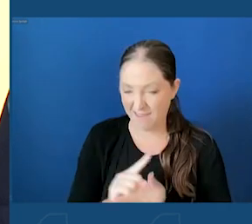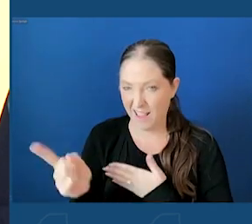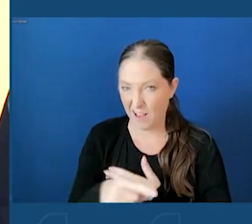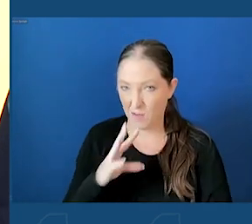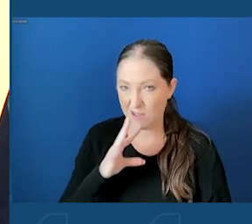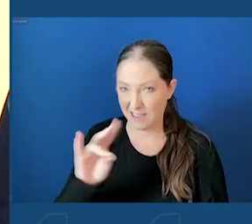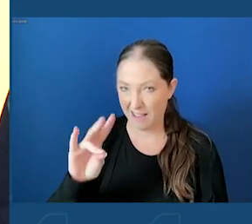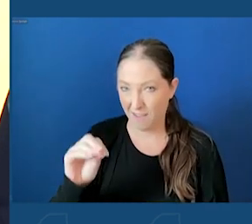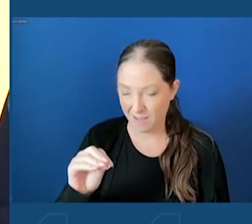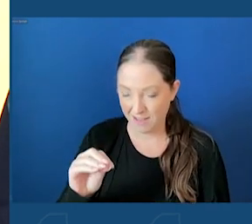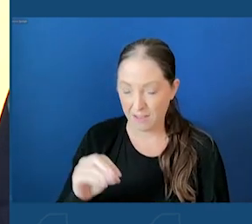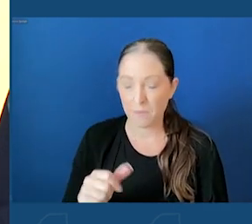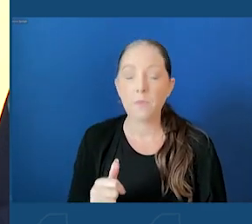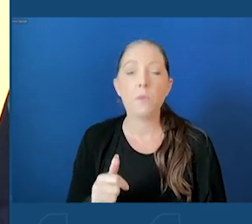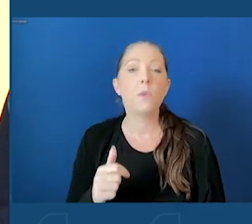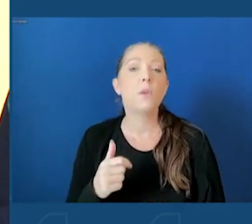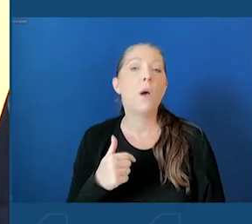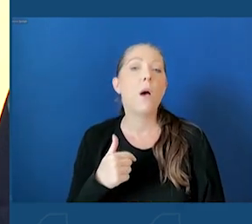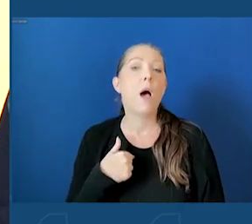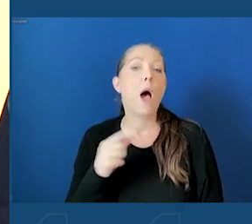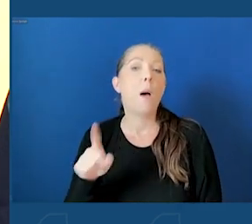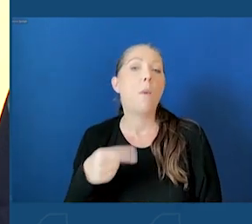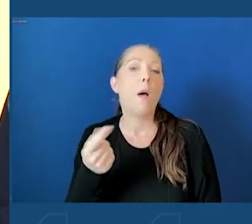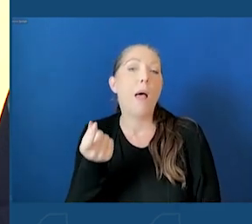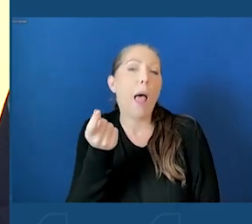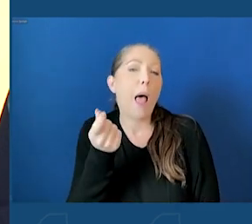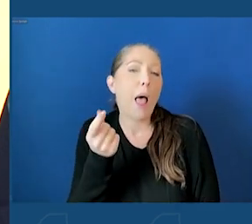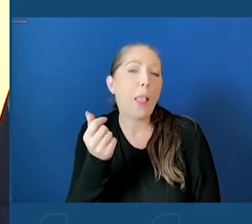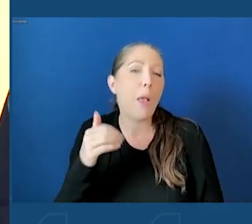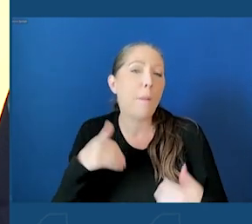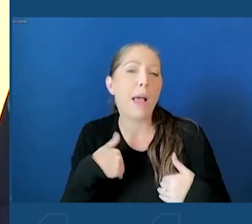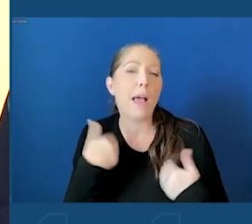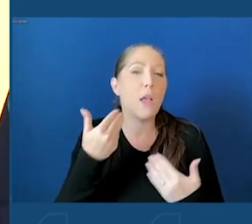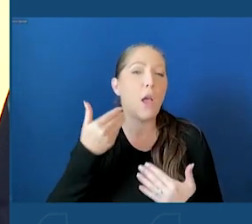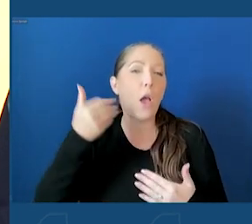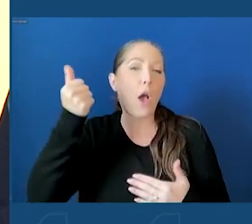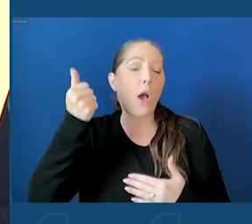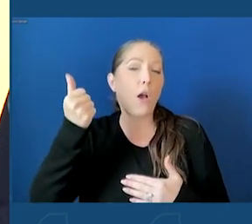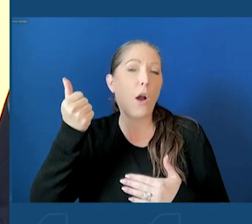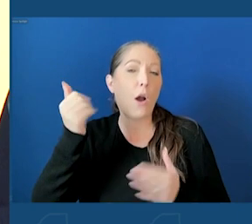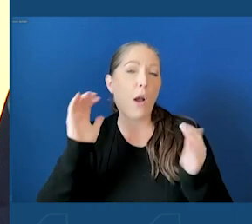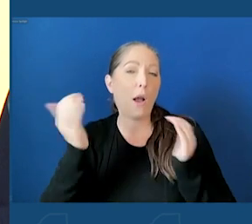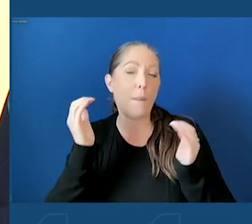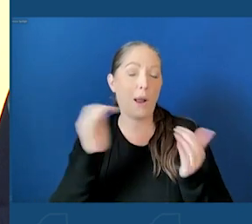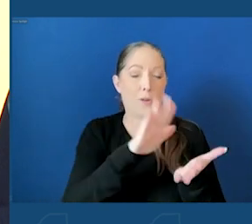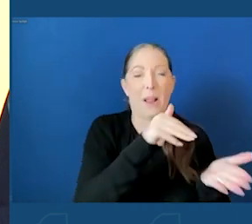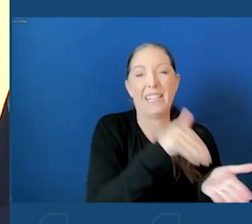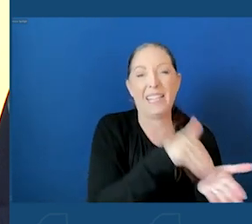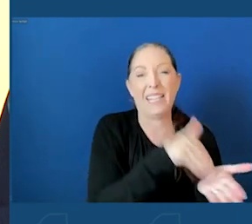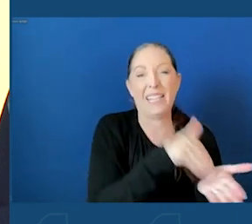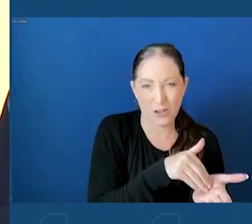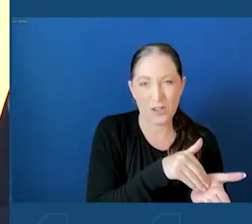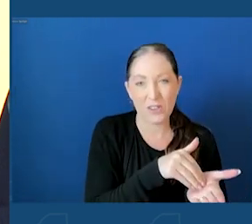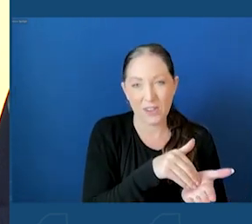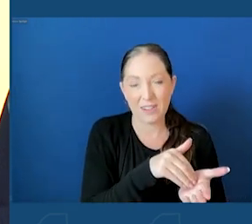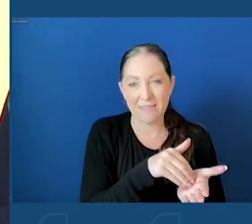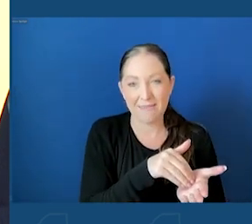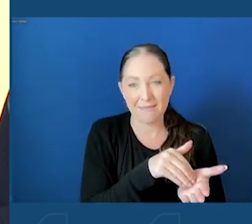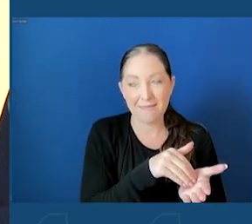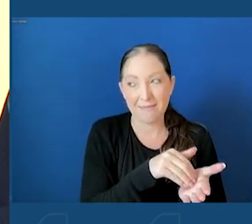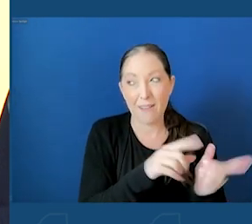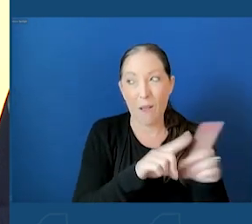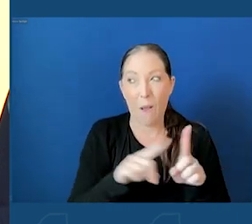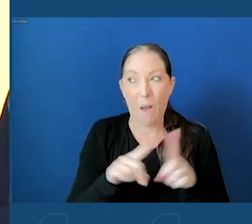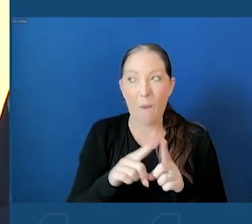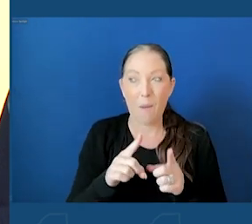So I'm only a little bit younger than the center is. I've been around almost as long as the center. We both